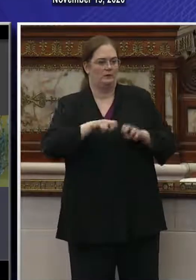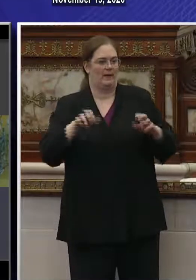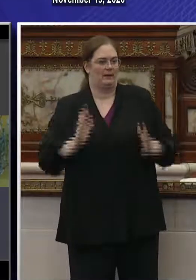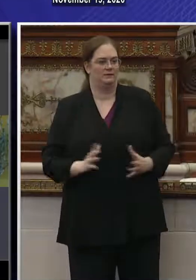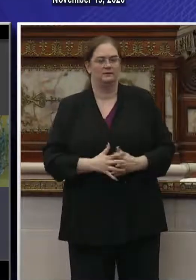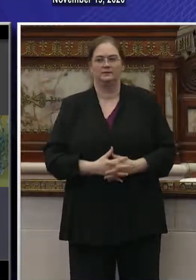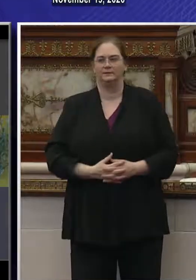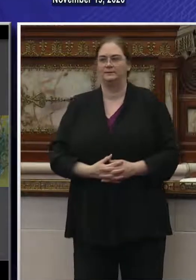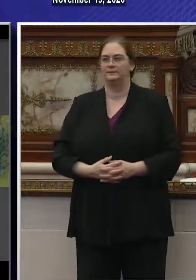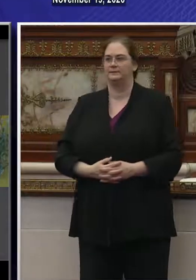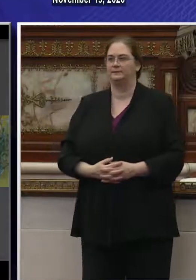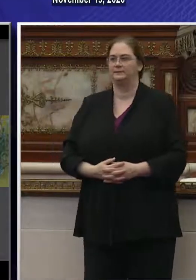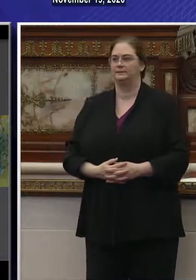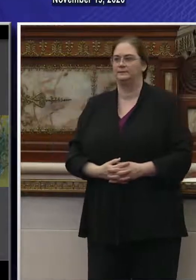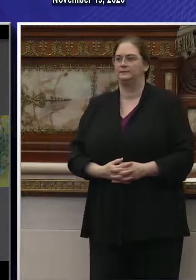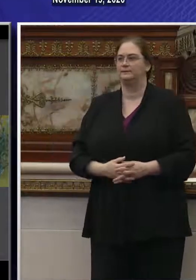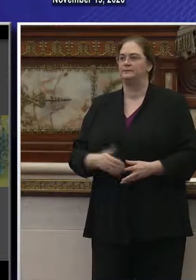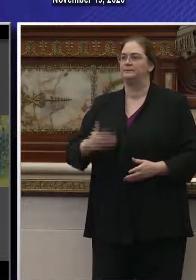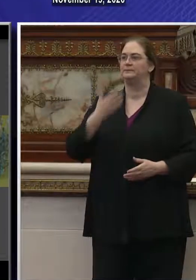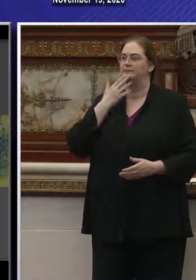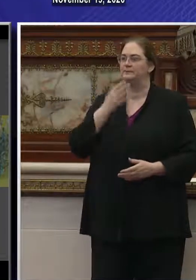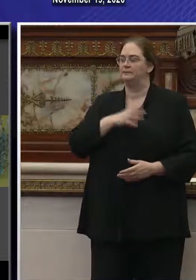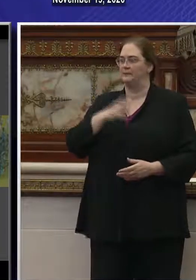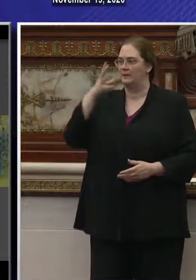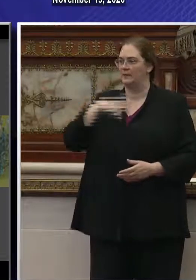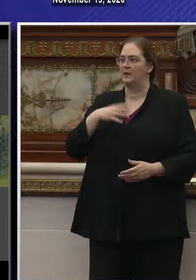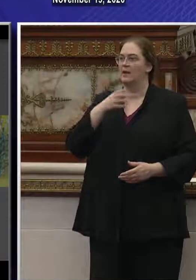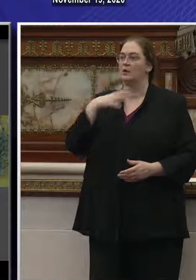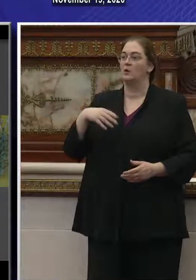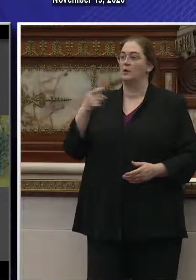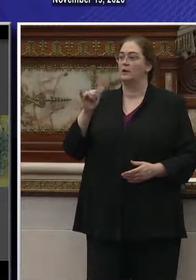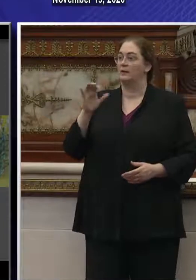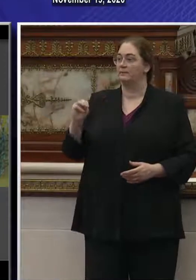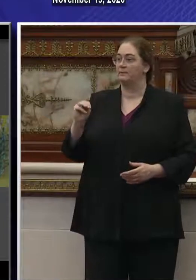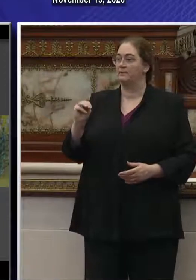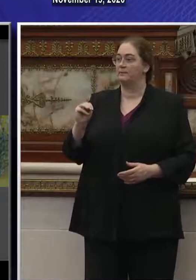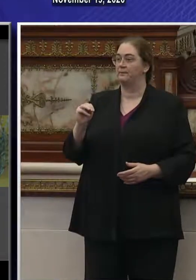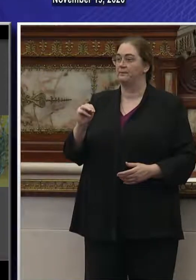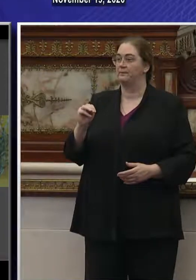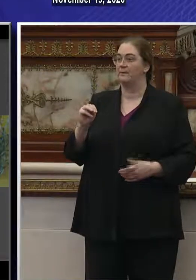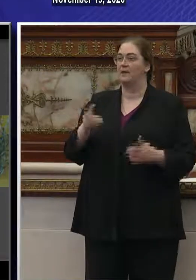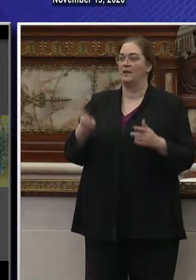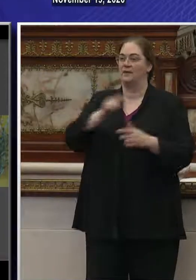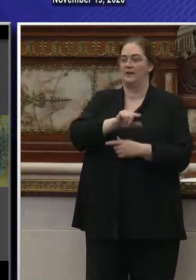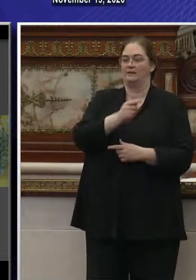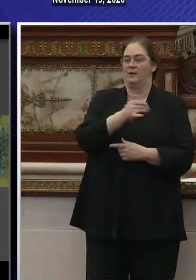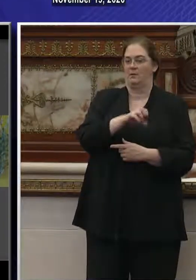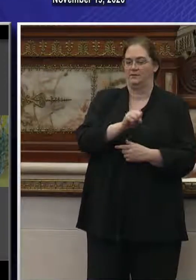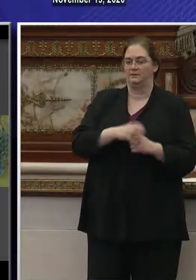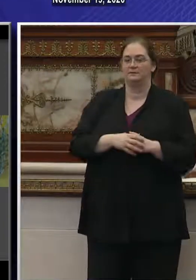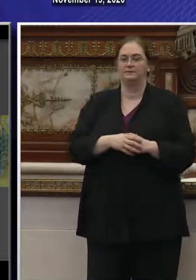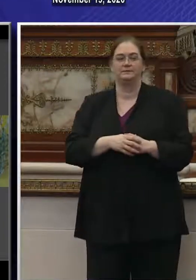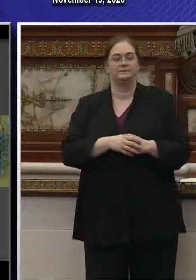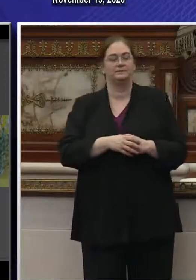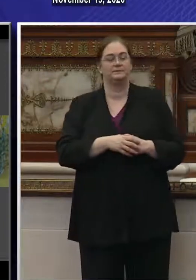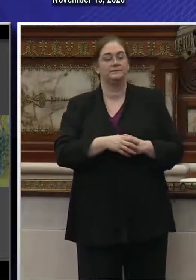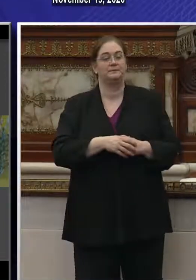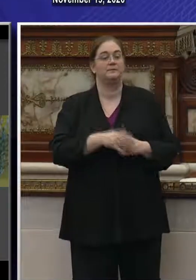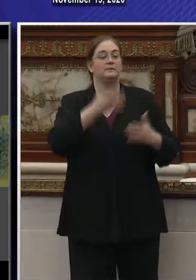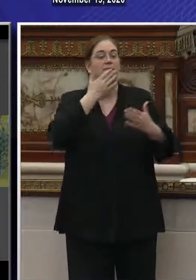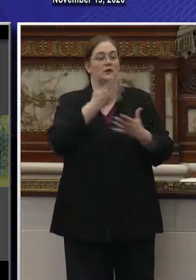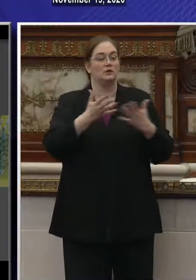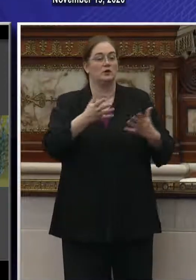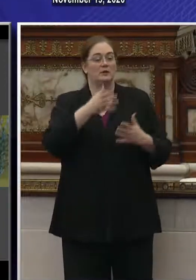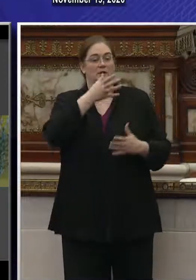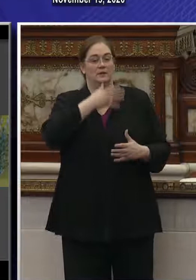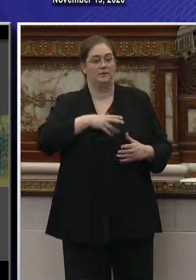panelists. Thank you, Councilman. Councilwoman Gim, and then Councilman Thomas. Yeah, thank you so much, Madam